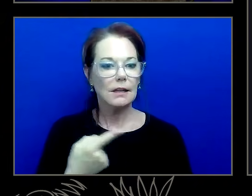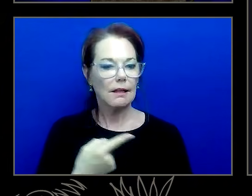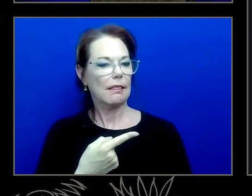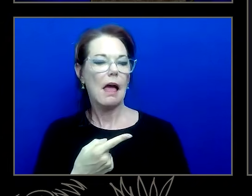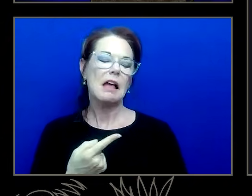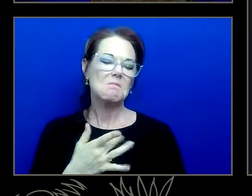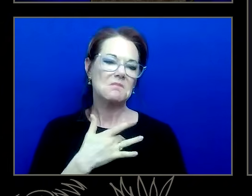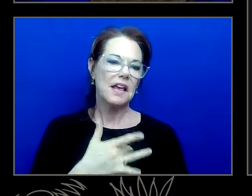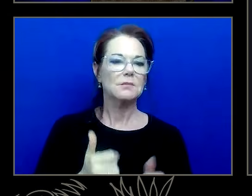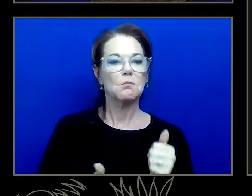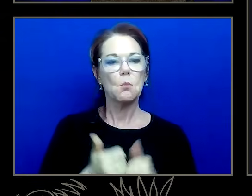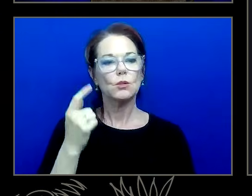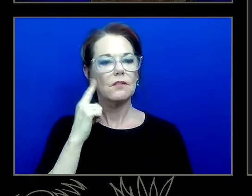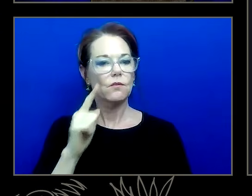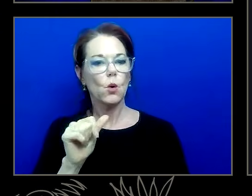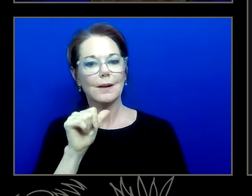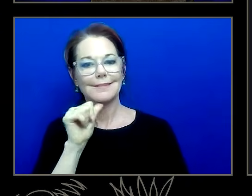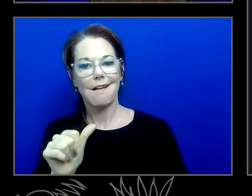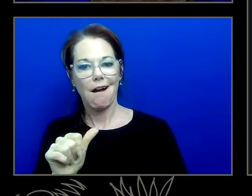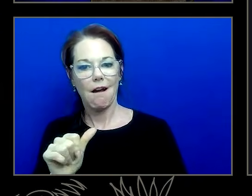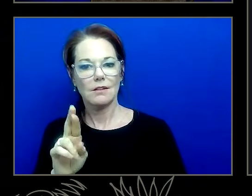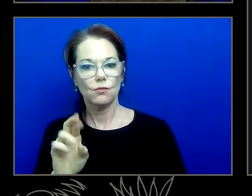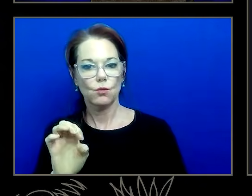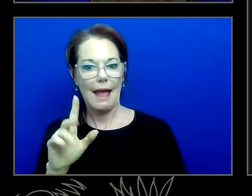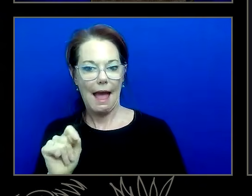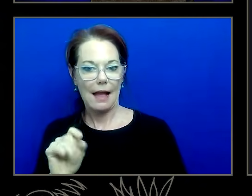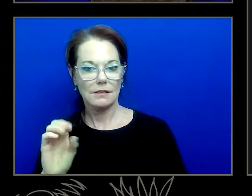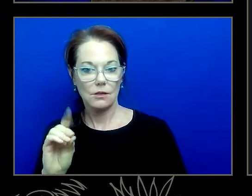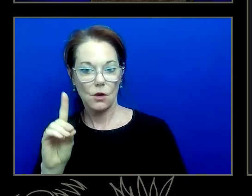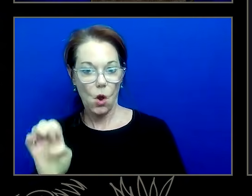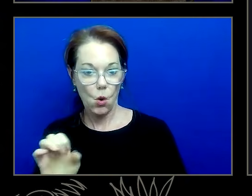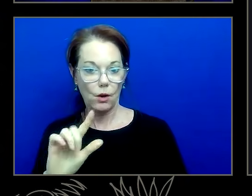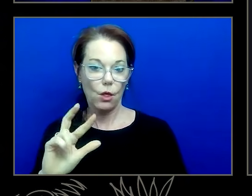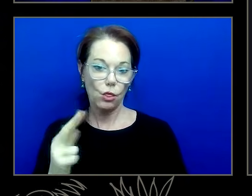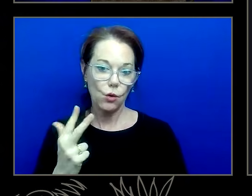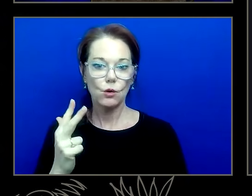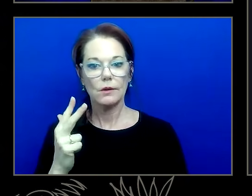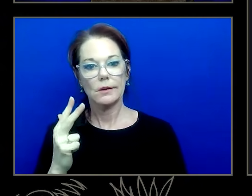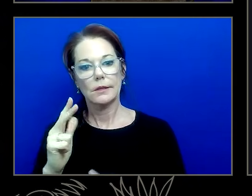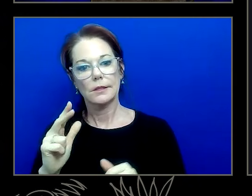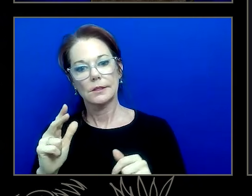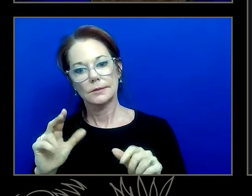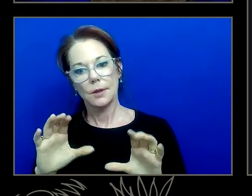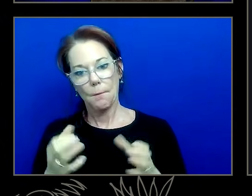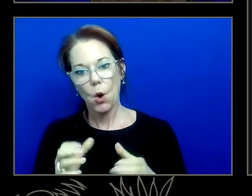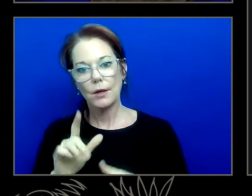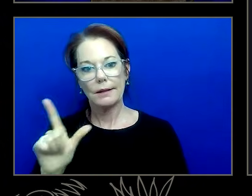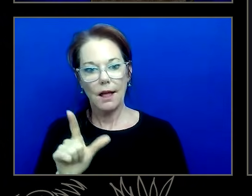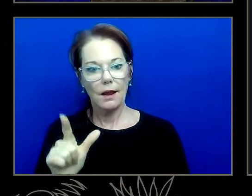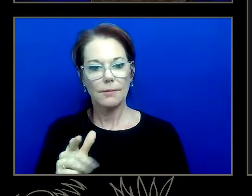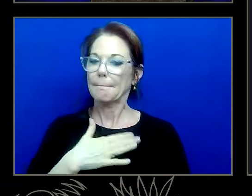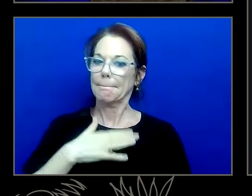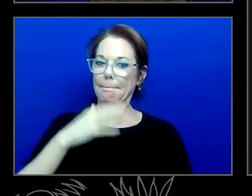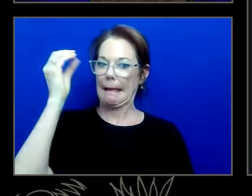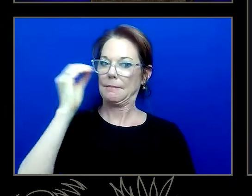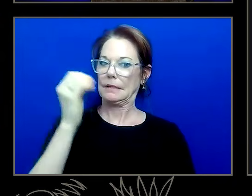for non-React code and third-party libraries, etc. I'm of this opinion, though,